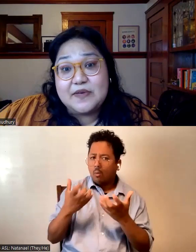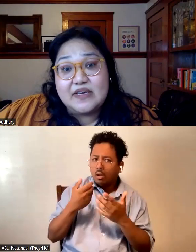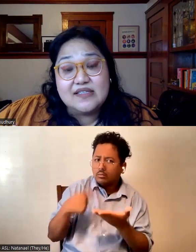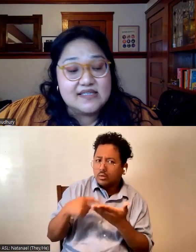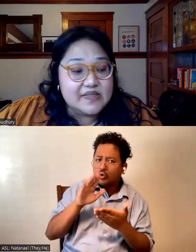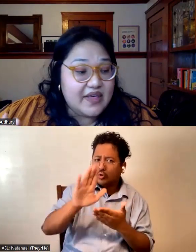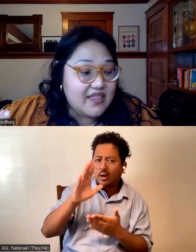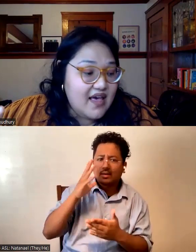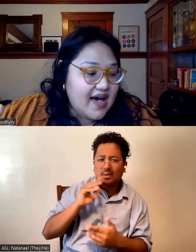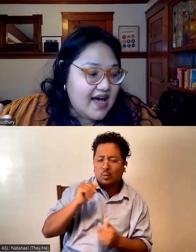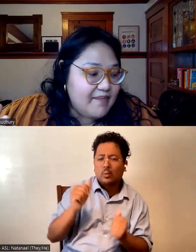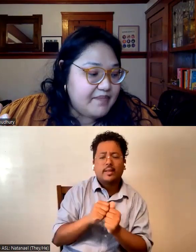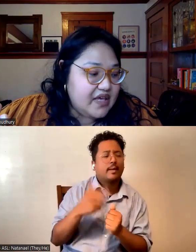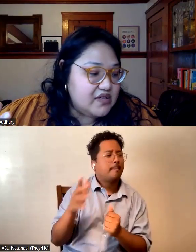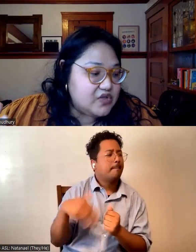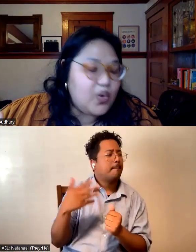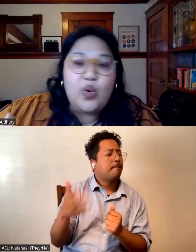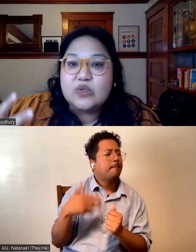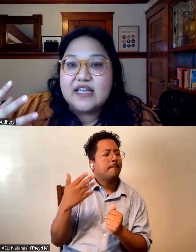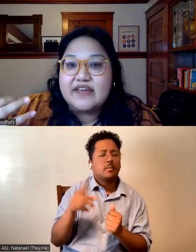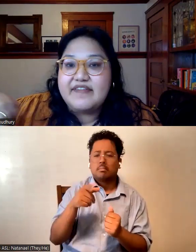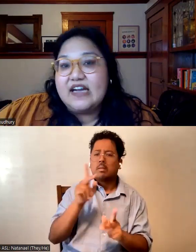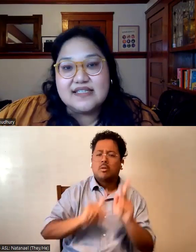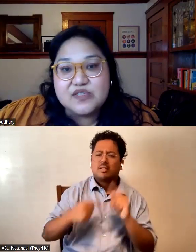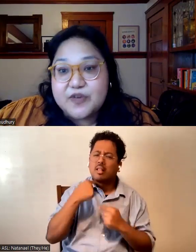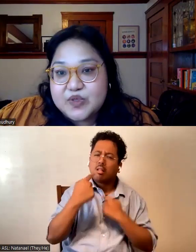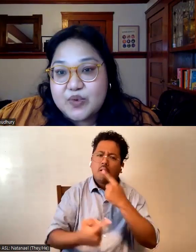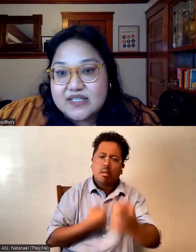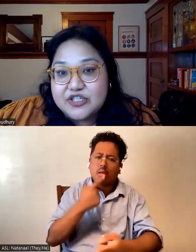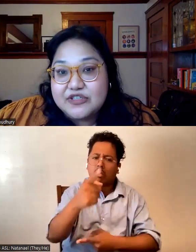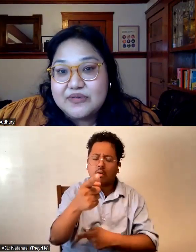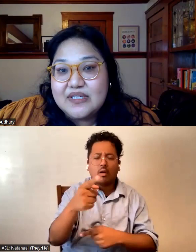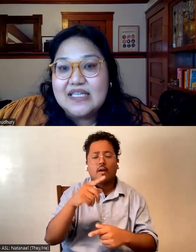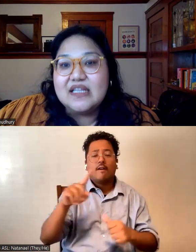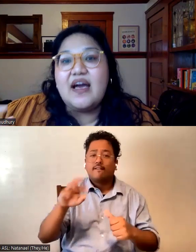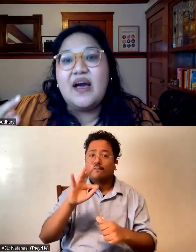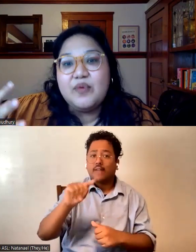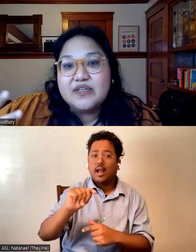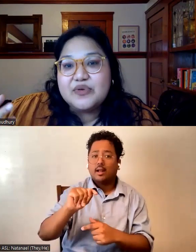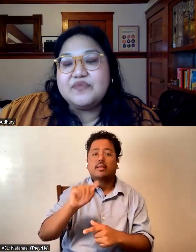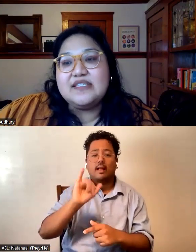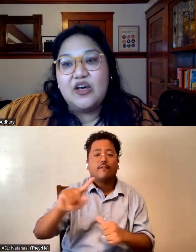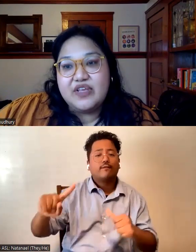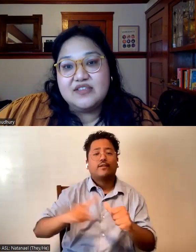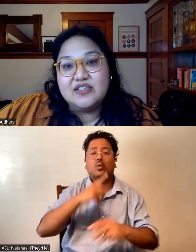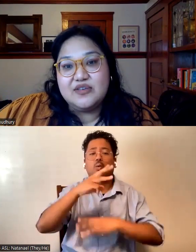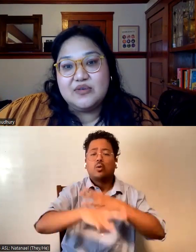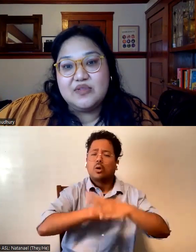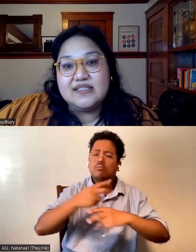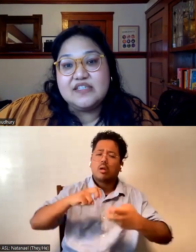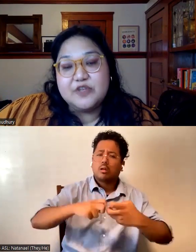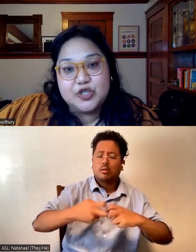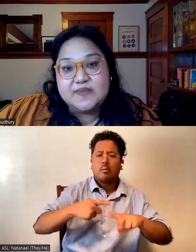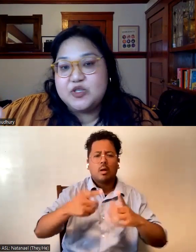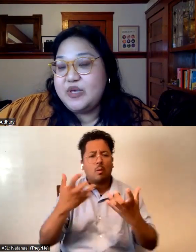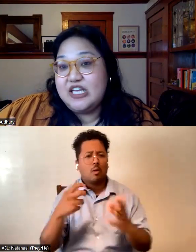your experiences with being told like fatness is a first world issue. Like I want to sort of delve into